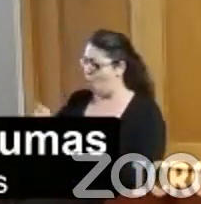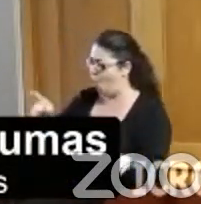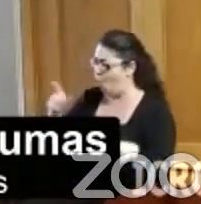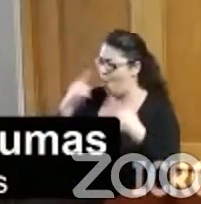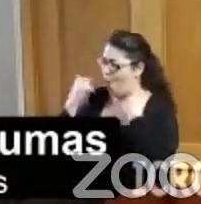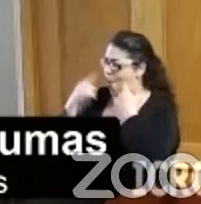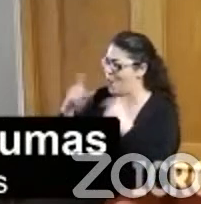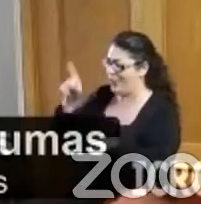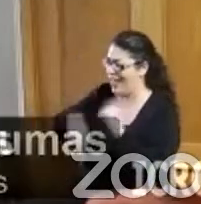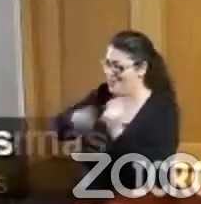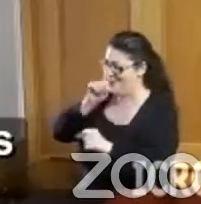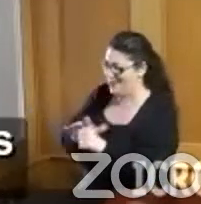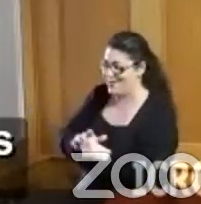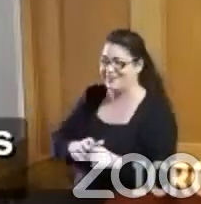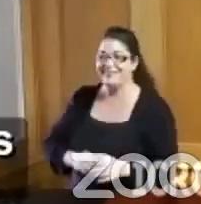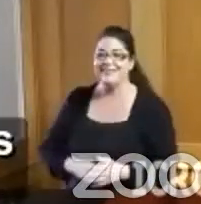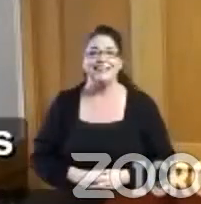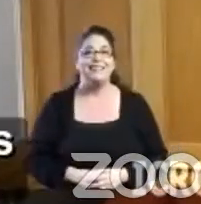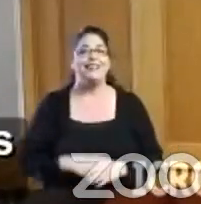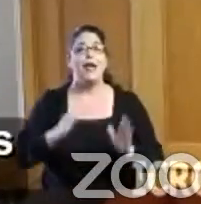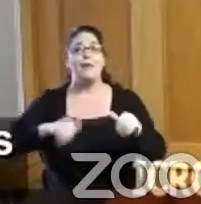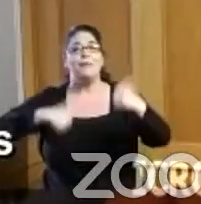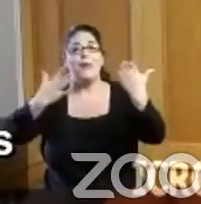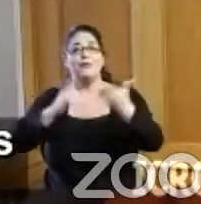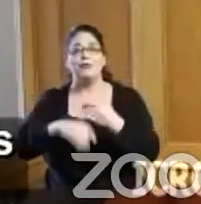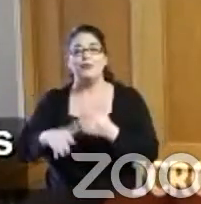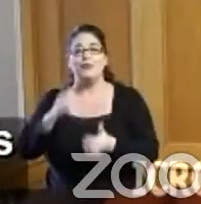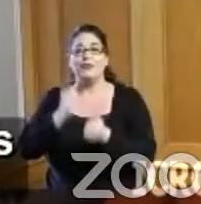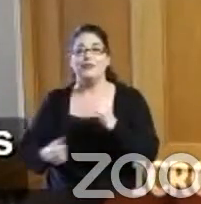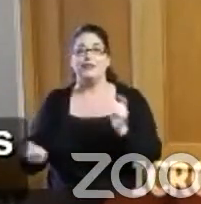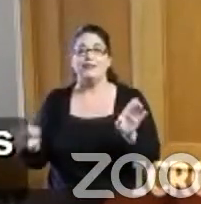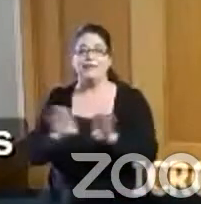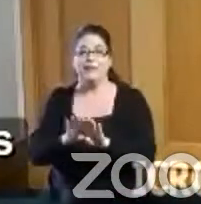So, right. So at this point, I'd like to make a motion to adjourn. Second.